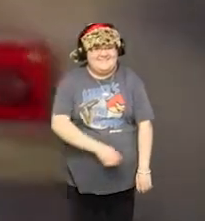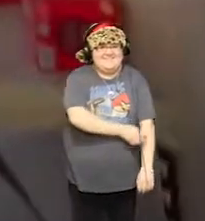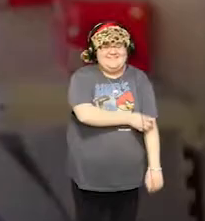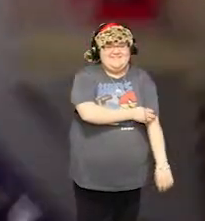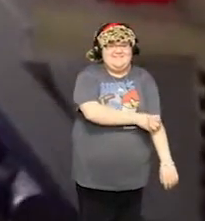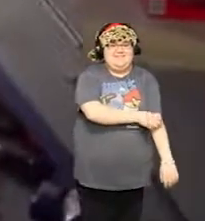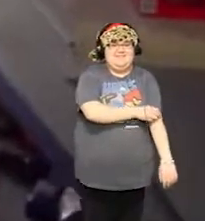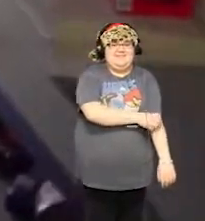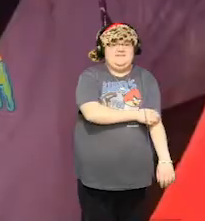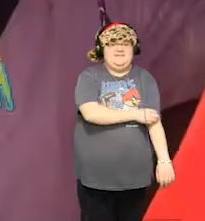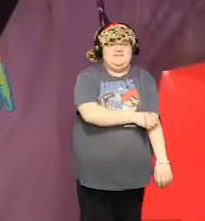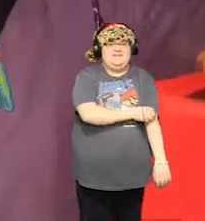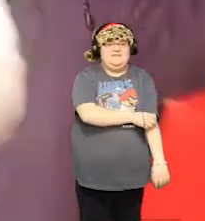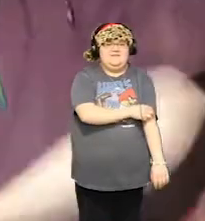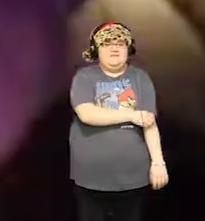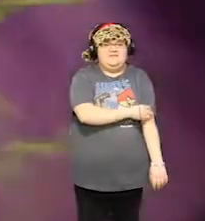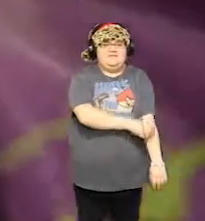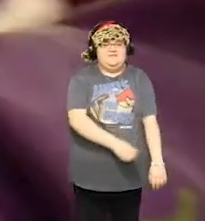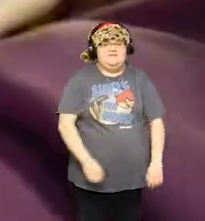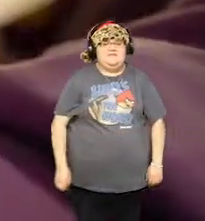This is awful. Wait, did we get 4 lettuces? Yes.